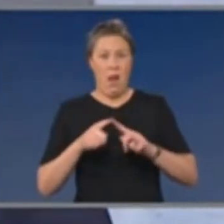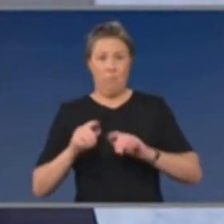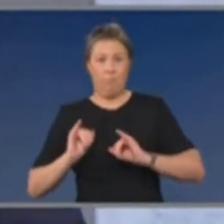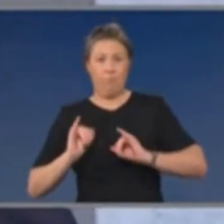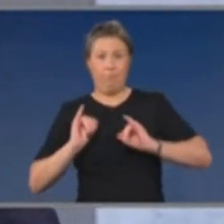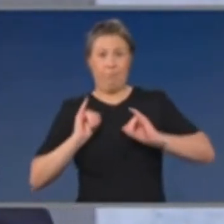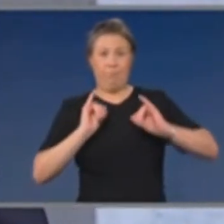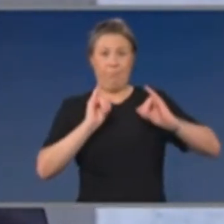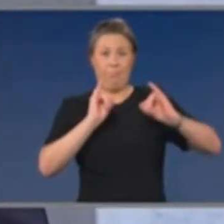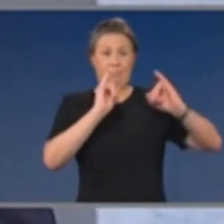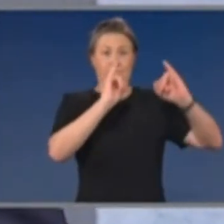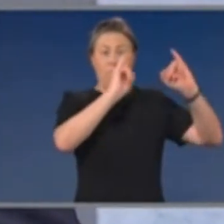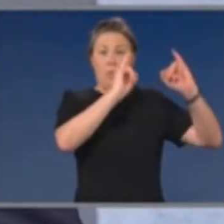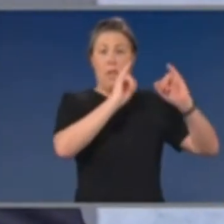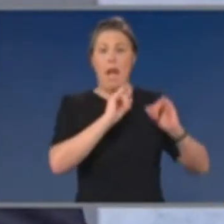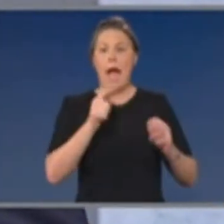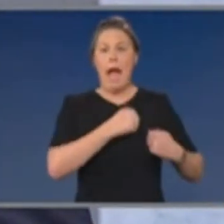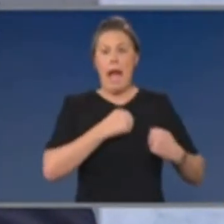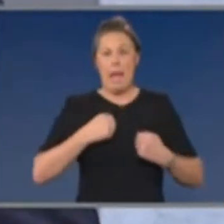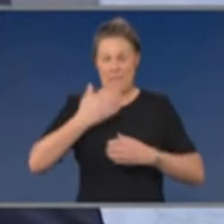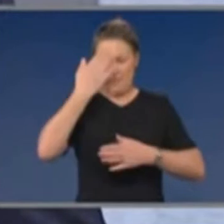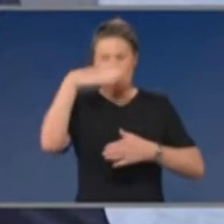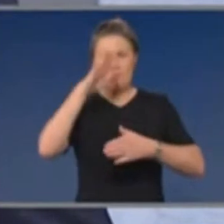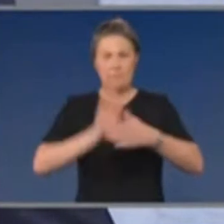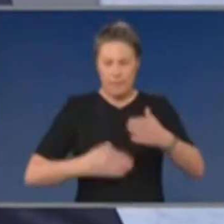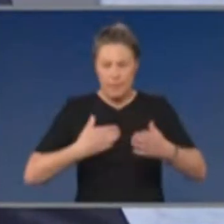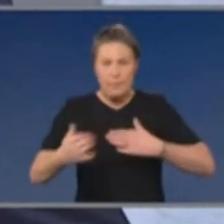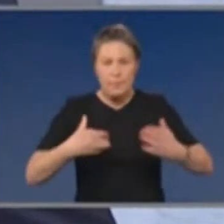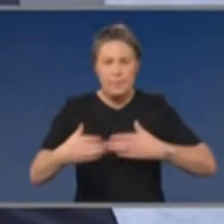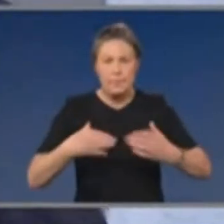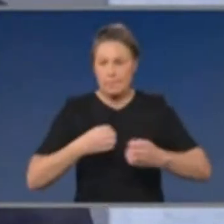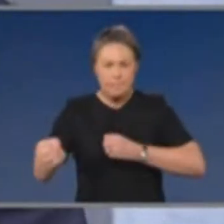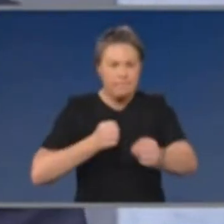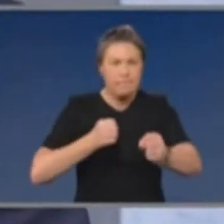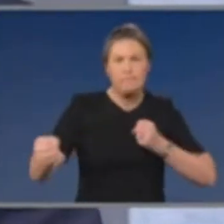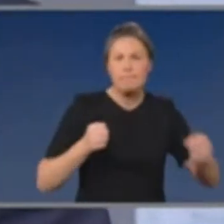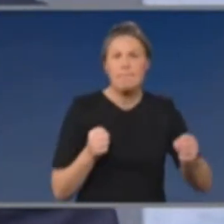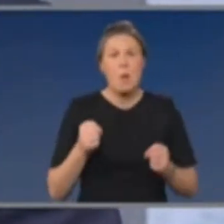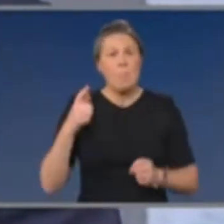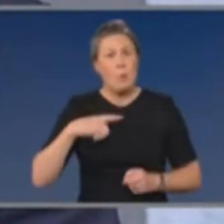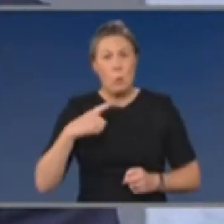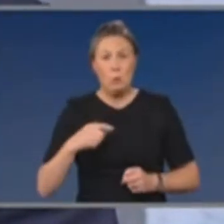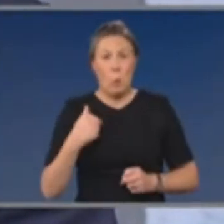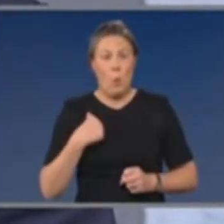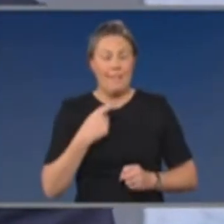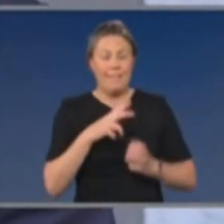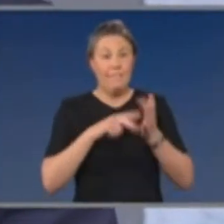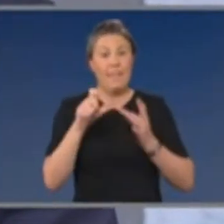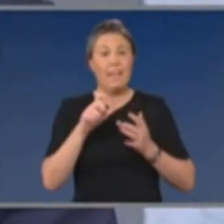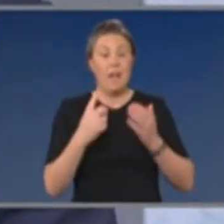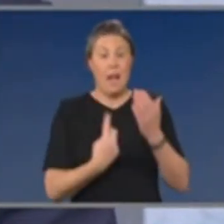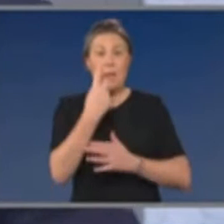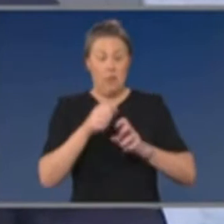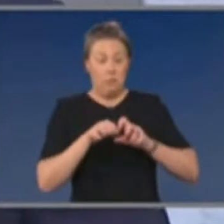their logistics and management capabilities are very strong. And we've got to get on top of the tracing challenge in